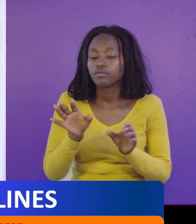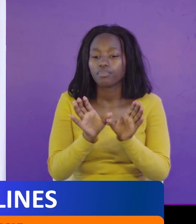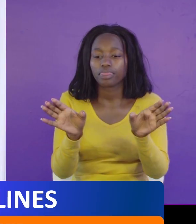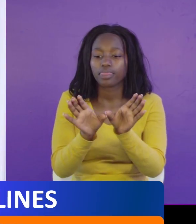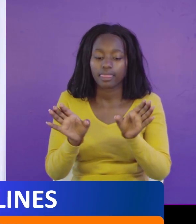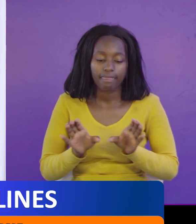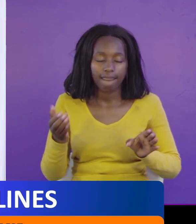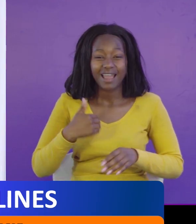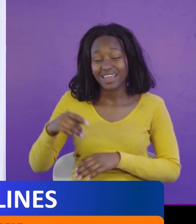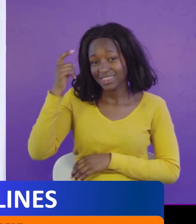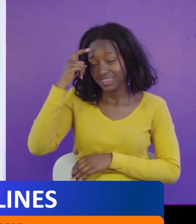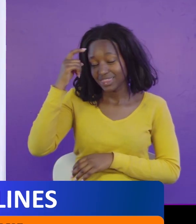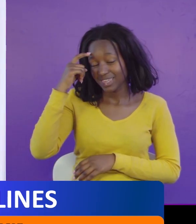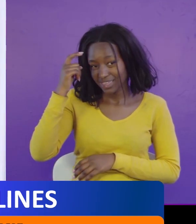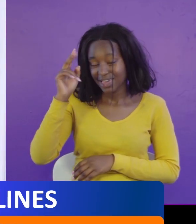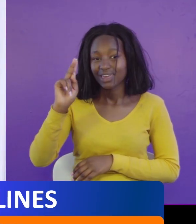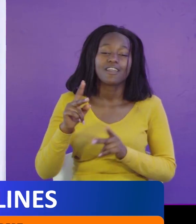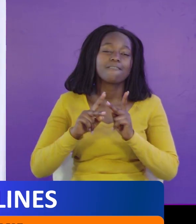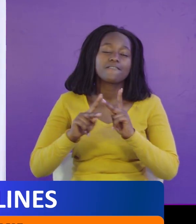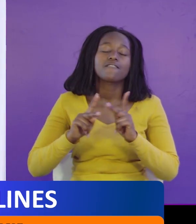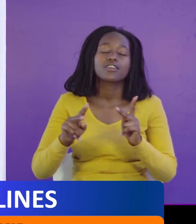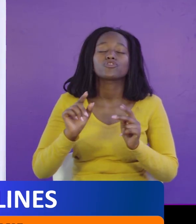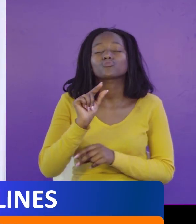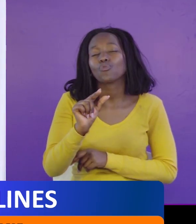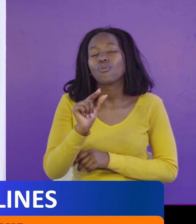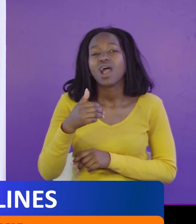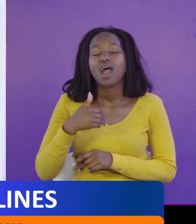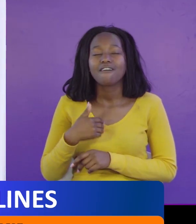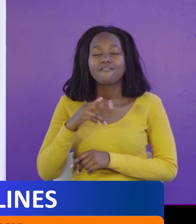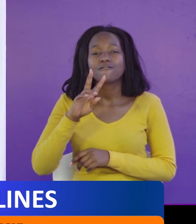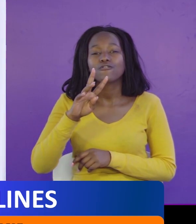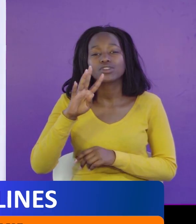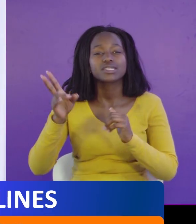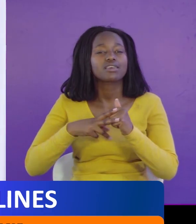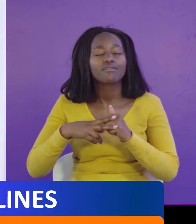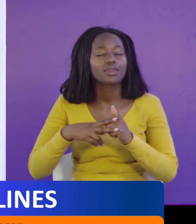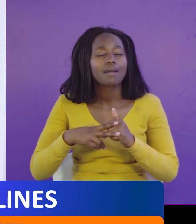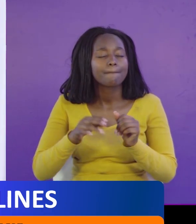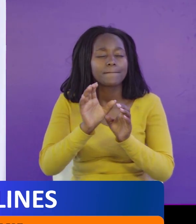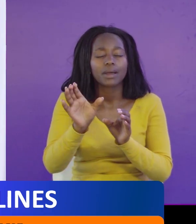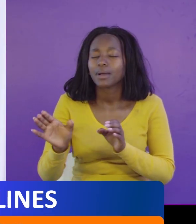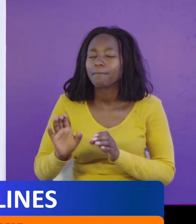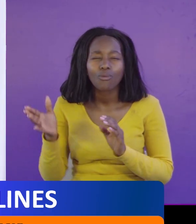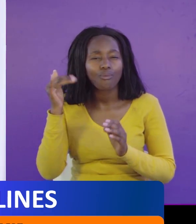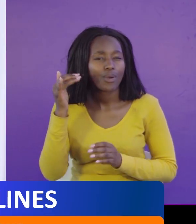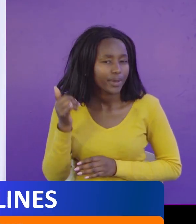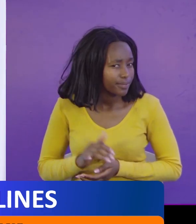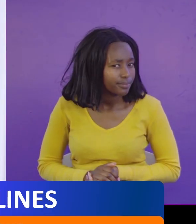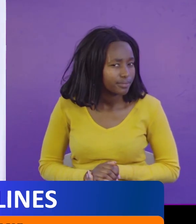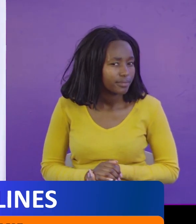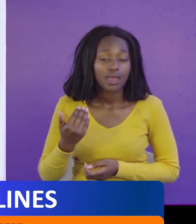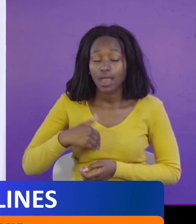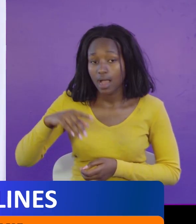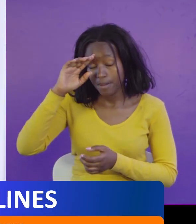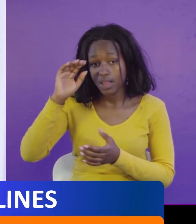for 47 devolved units. I won't advocate for abolition of any county, but I believe we are